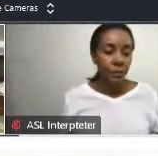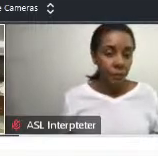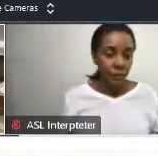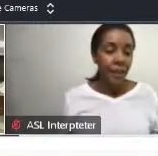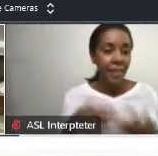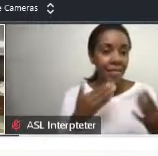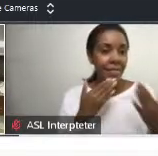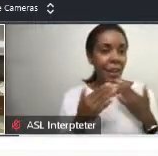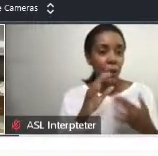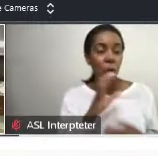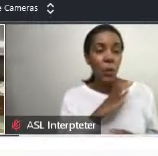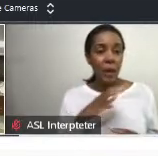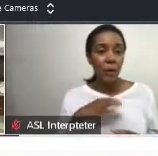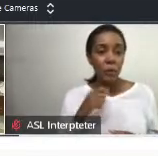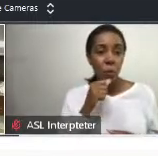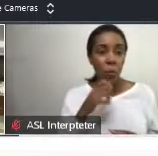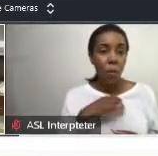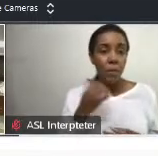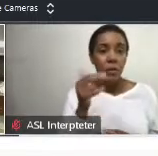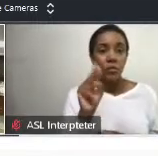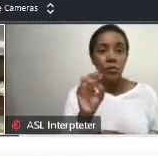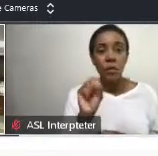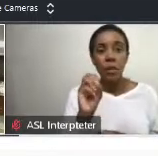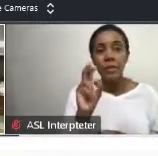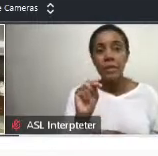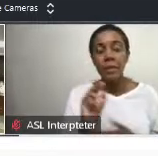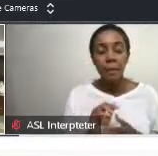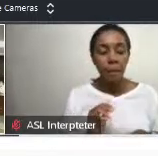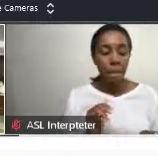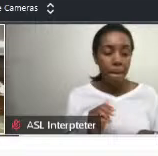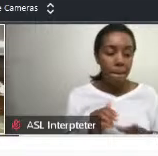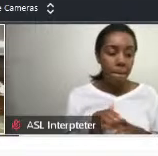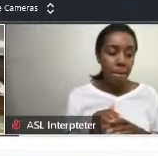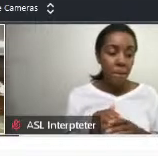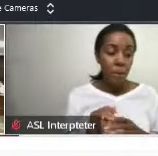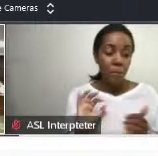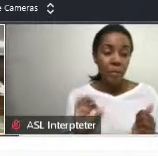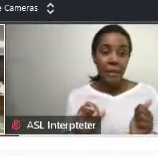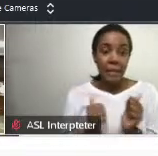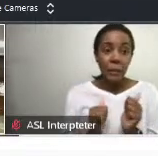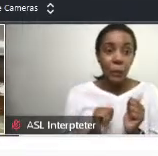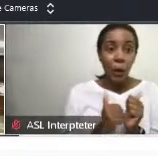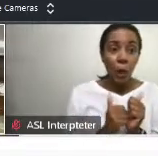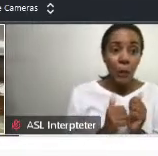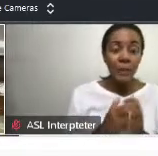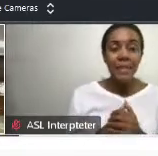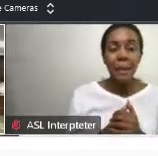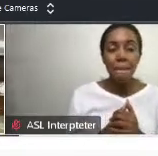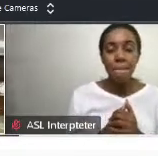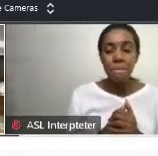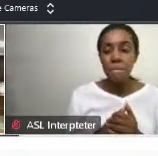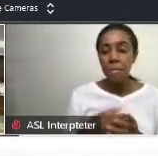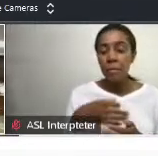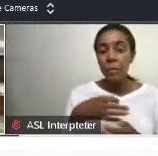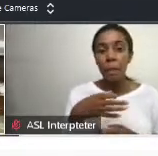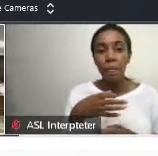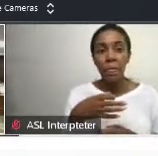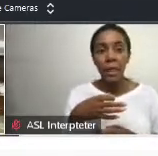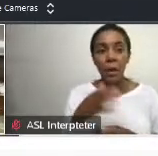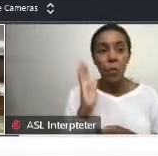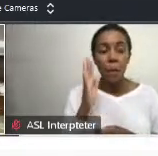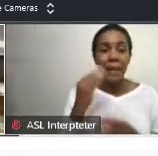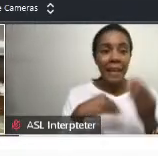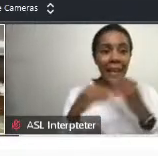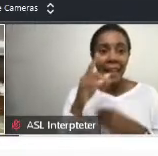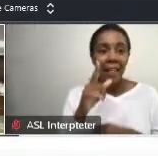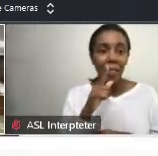Johnson. We have a few more council members. We're getting real close. We're gonna be doing eating lunch